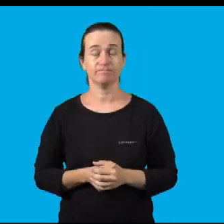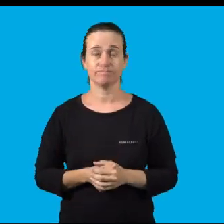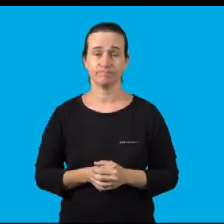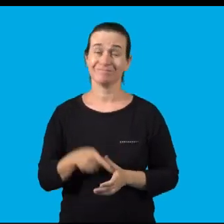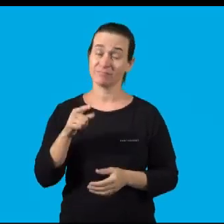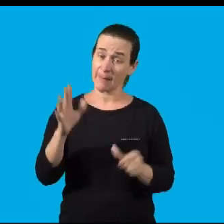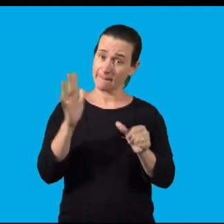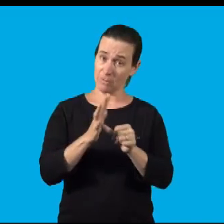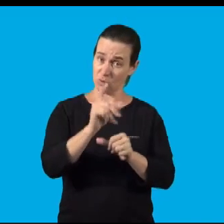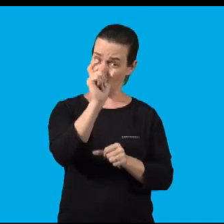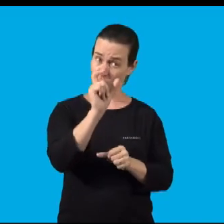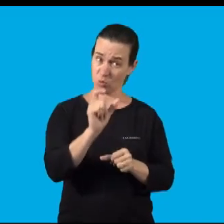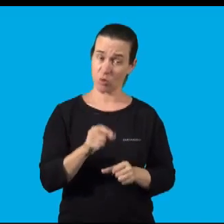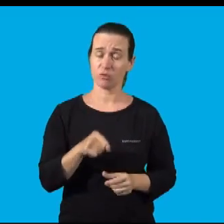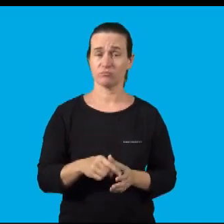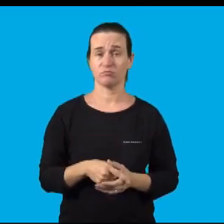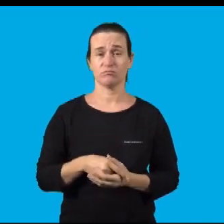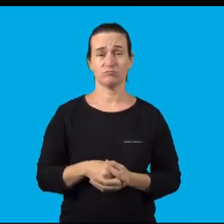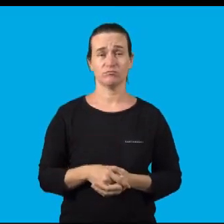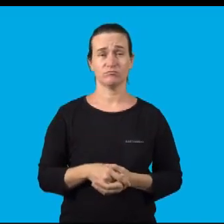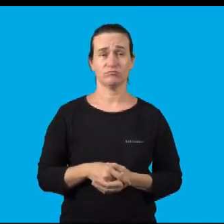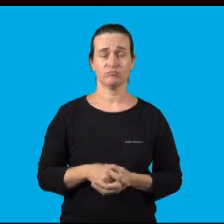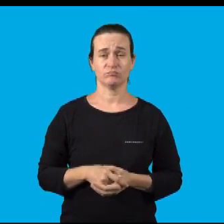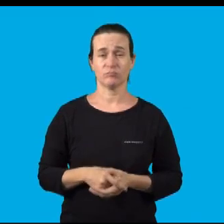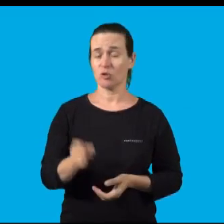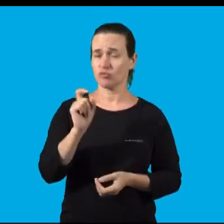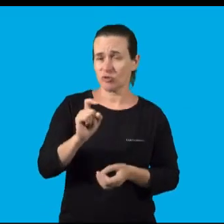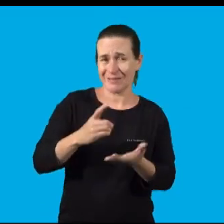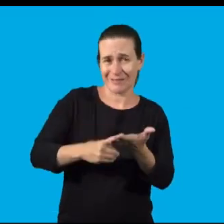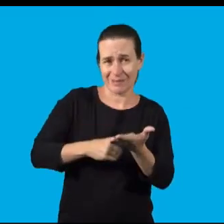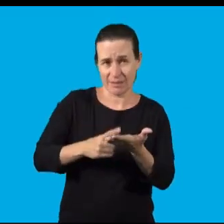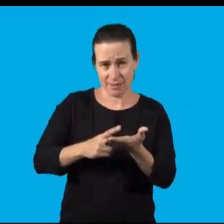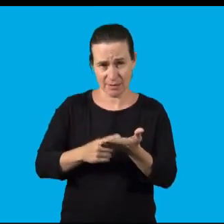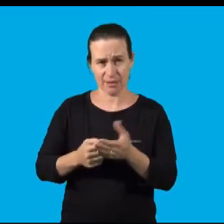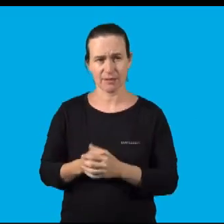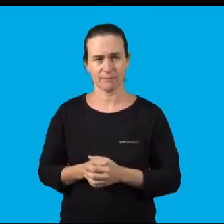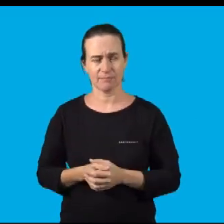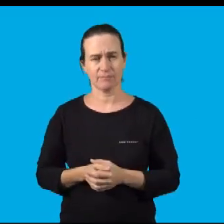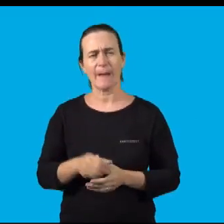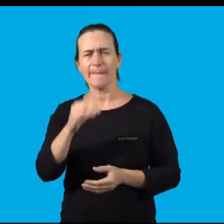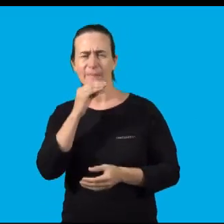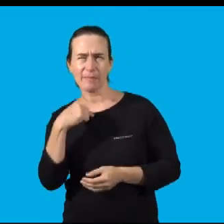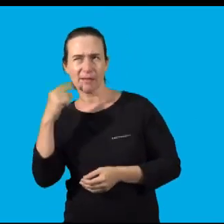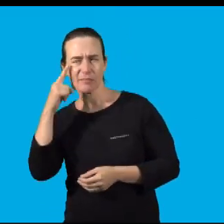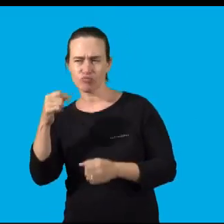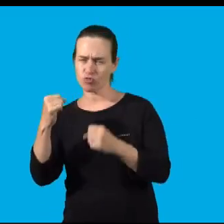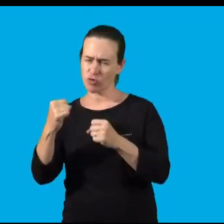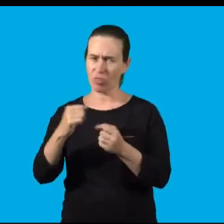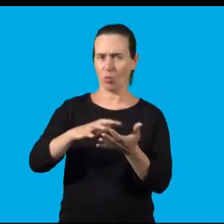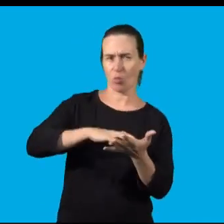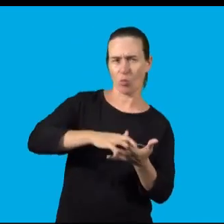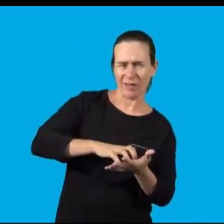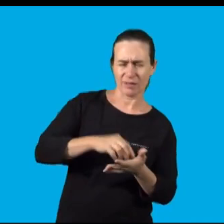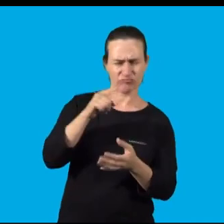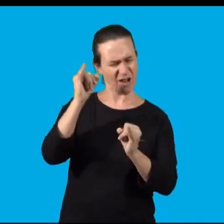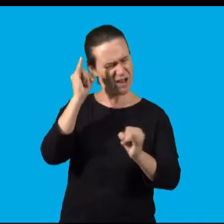answering techniques. These are some of the keywords we looked at. Critically discuss, which is to